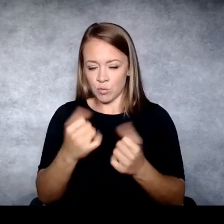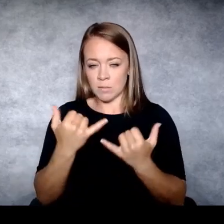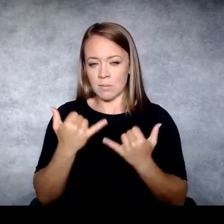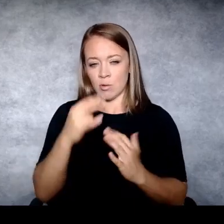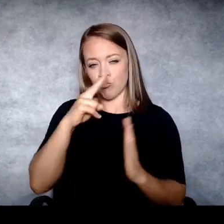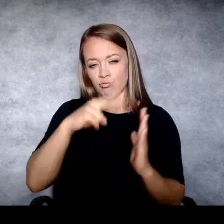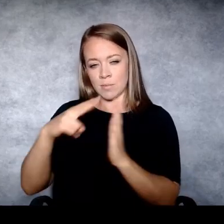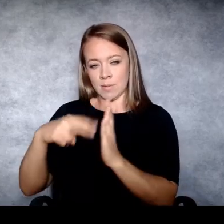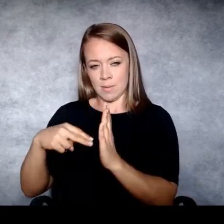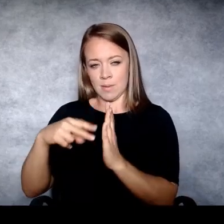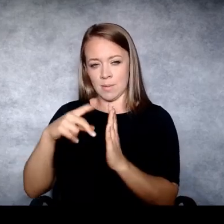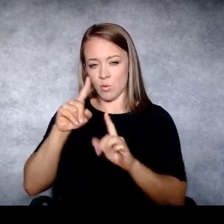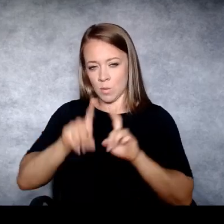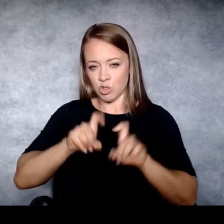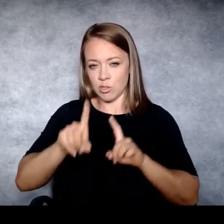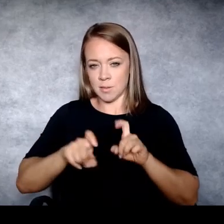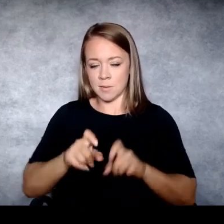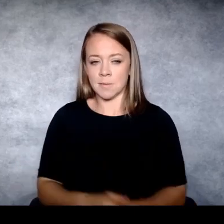questions.